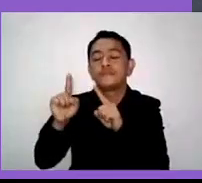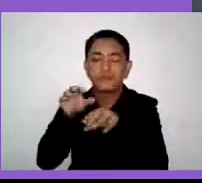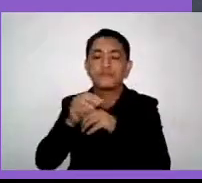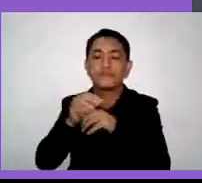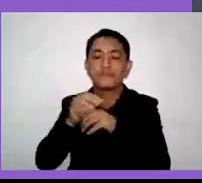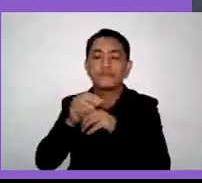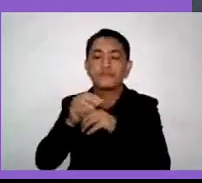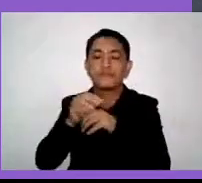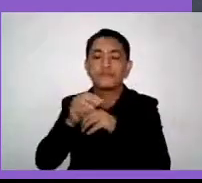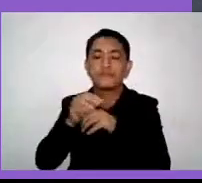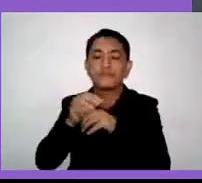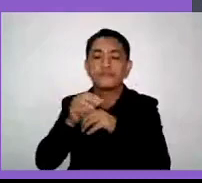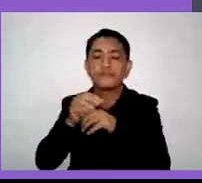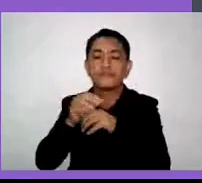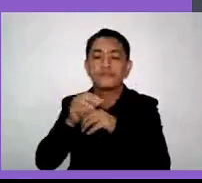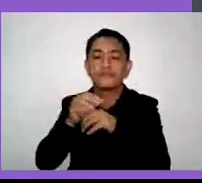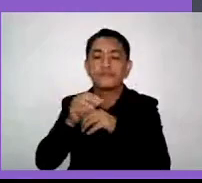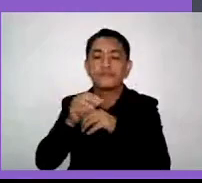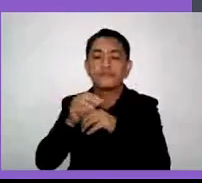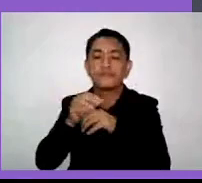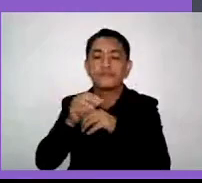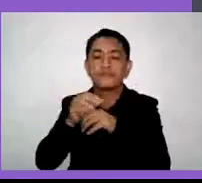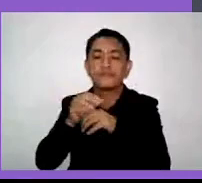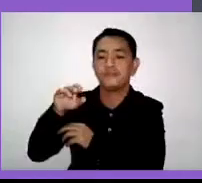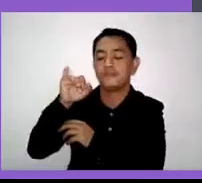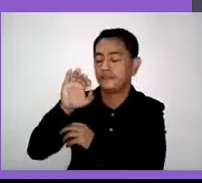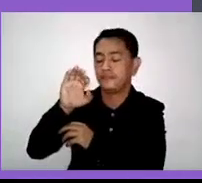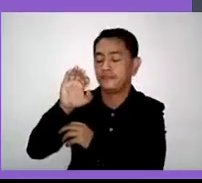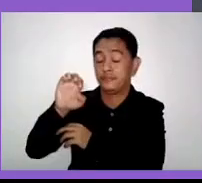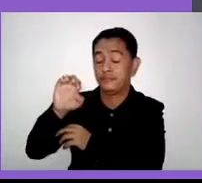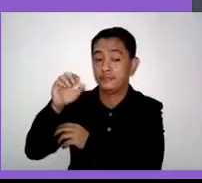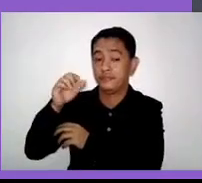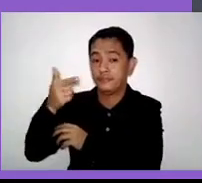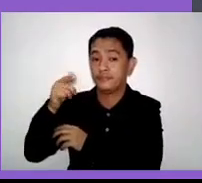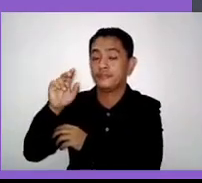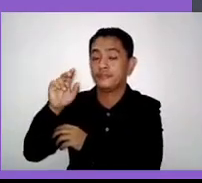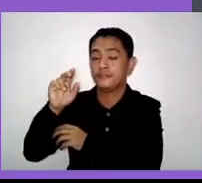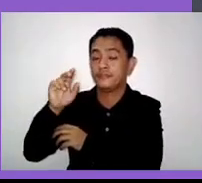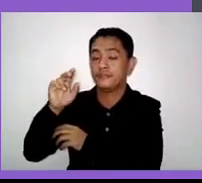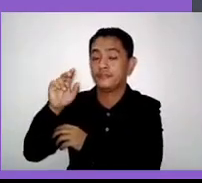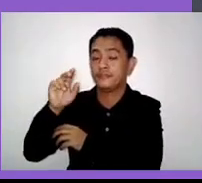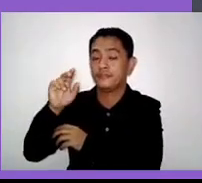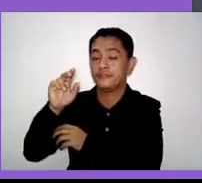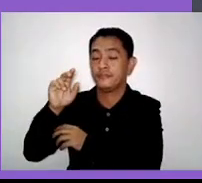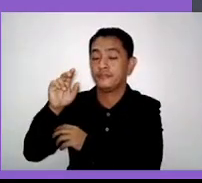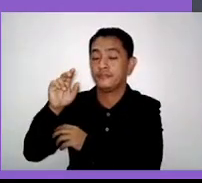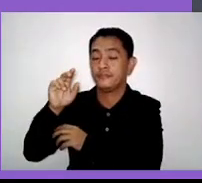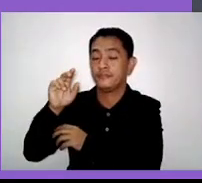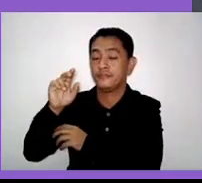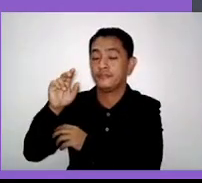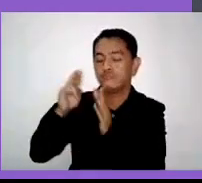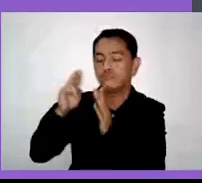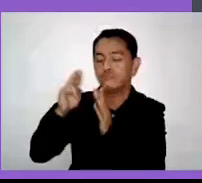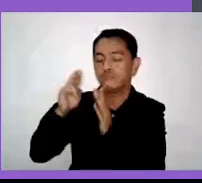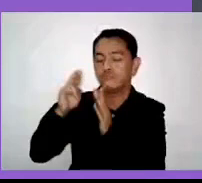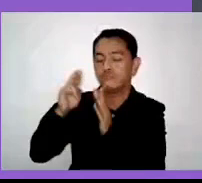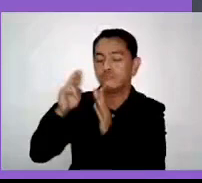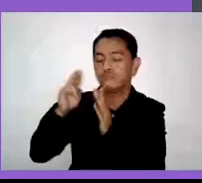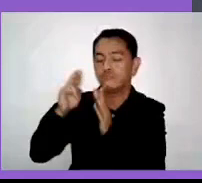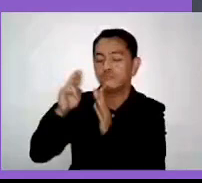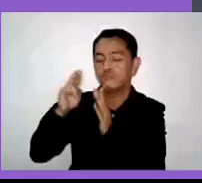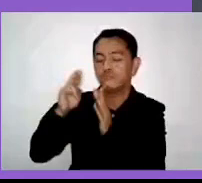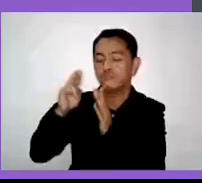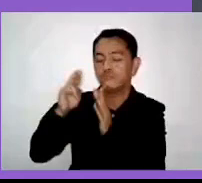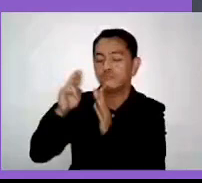feet, or IGH as in night, or rules about how written letters are arranged in English that need to